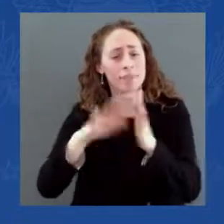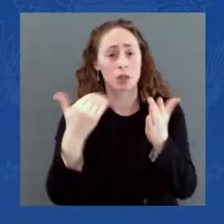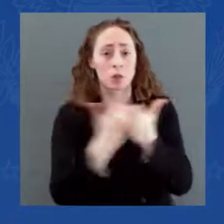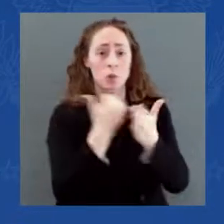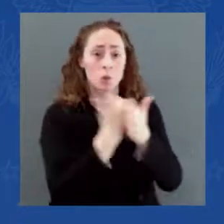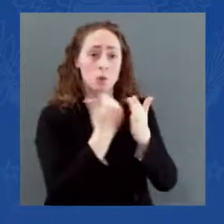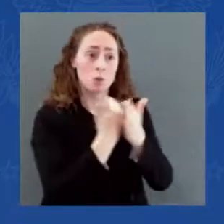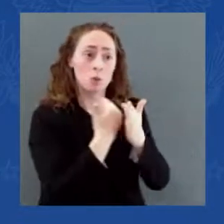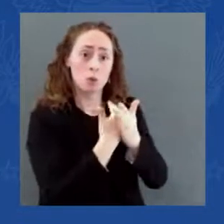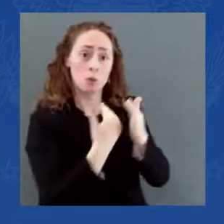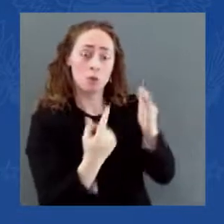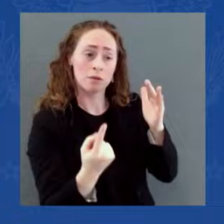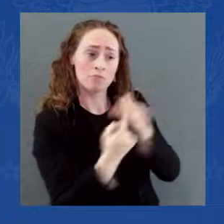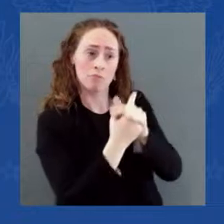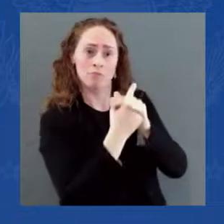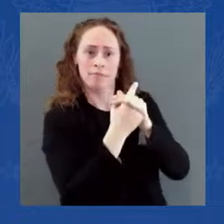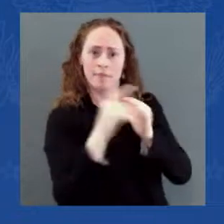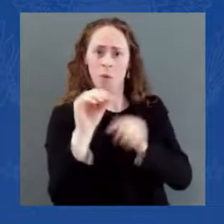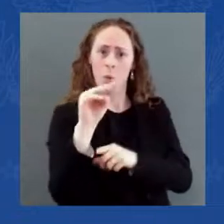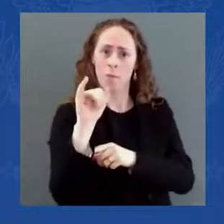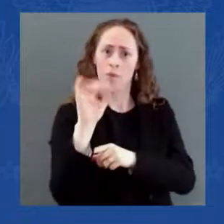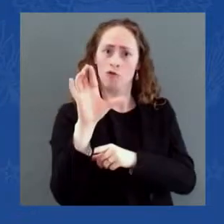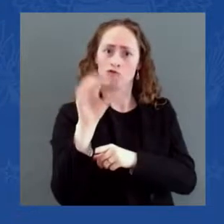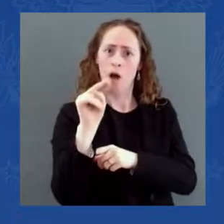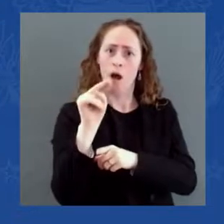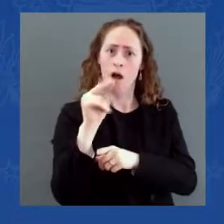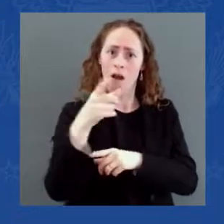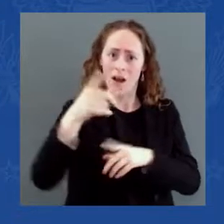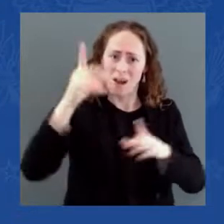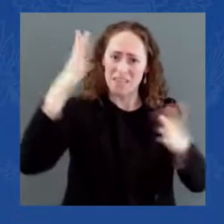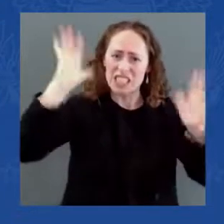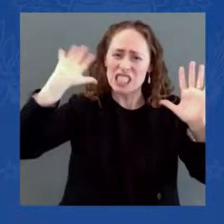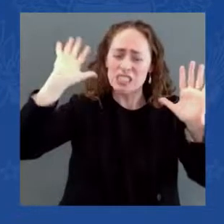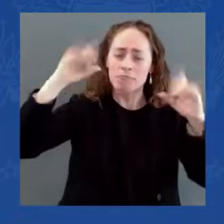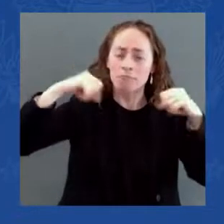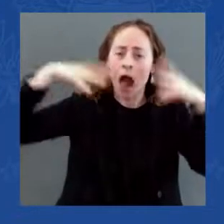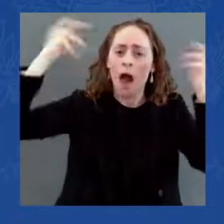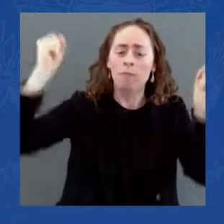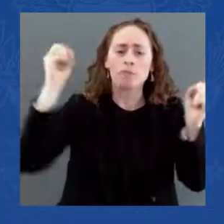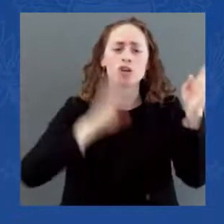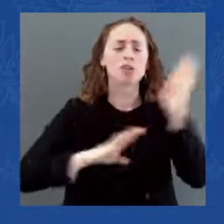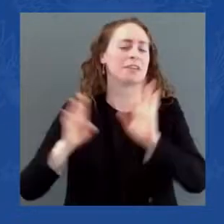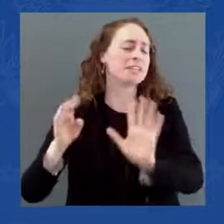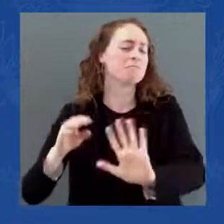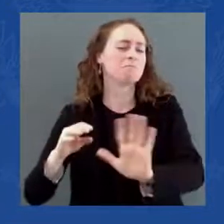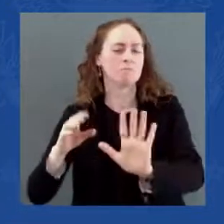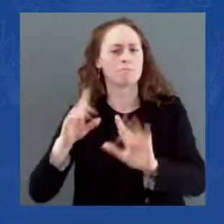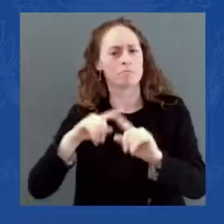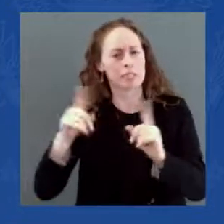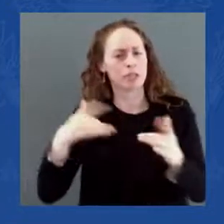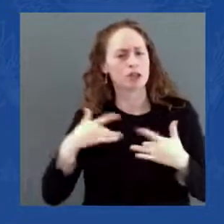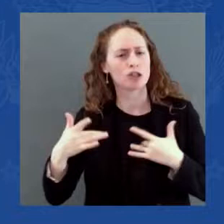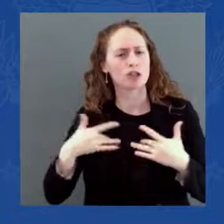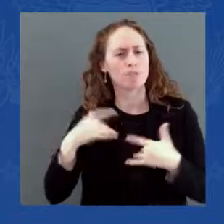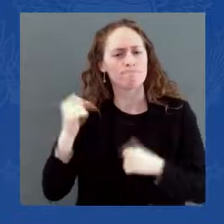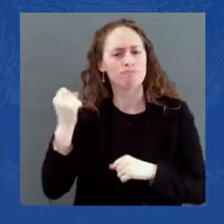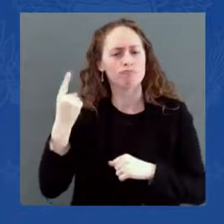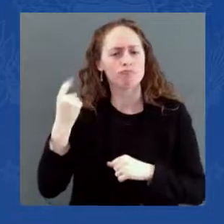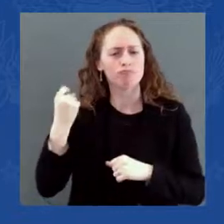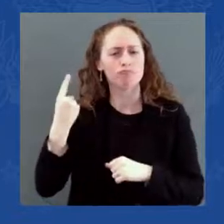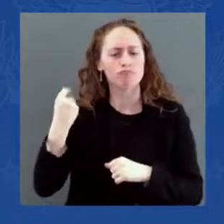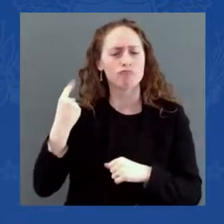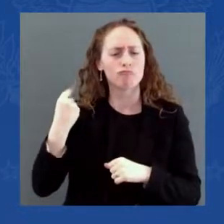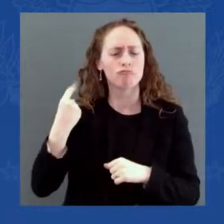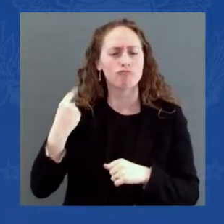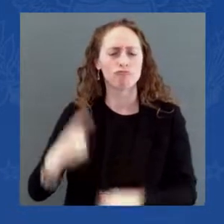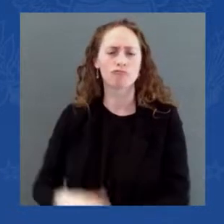cases of this of Omicron here in the United States, and it's here. But we have the best tools, the best vaccines in